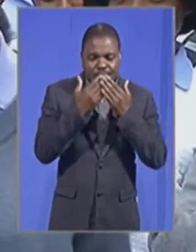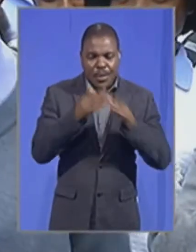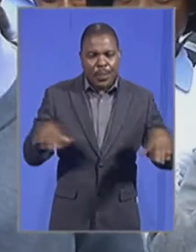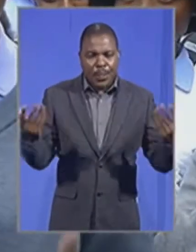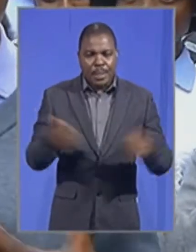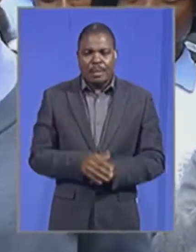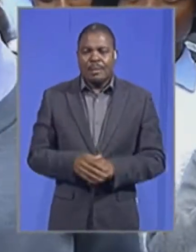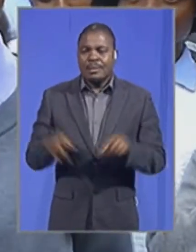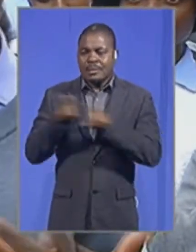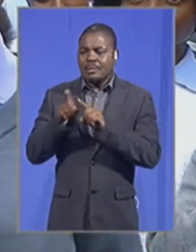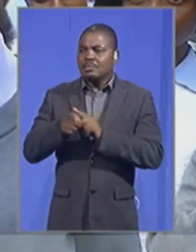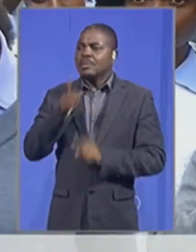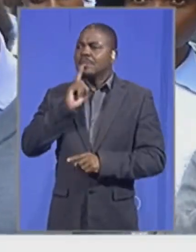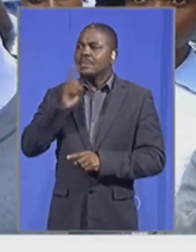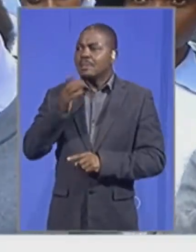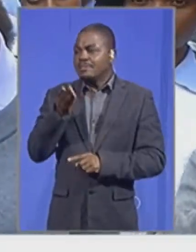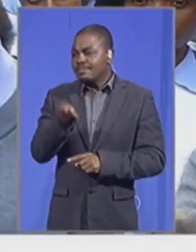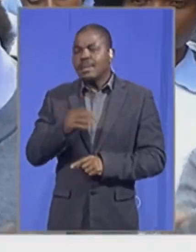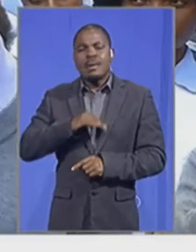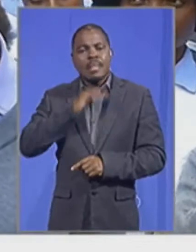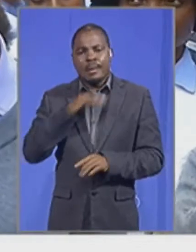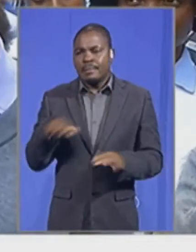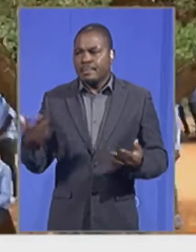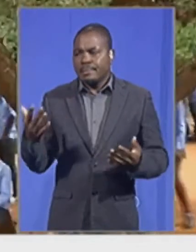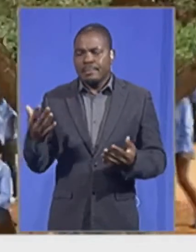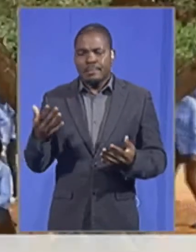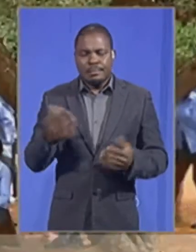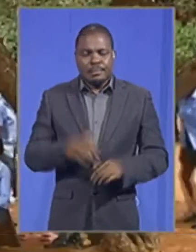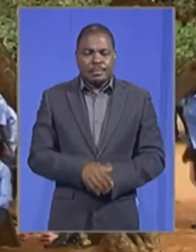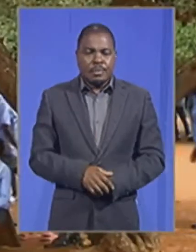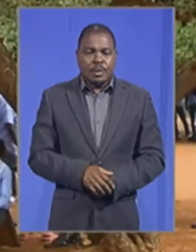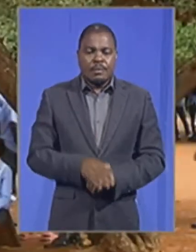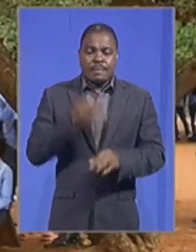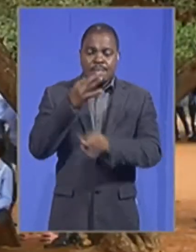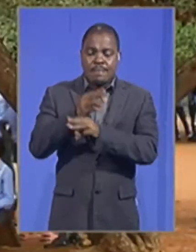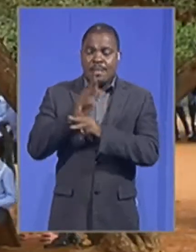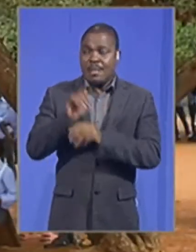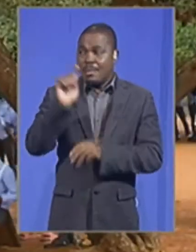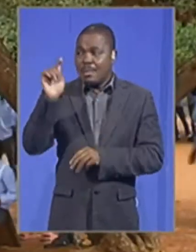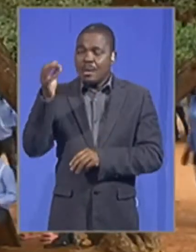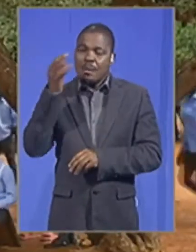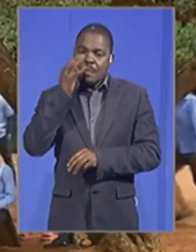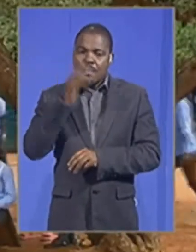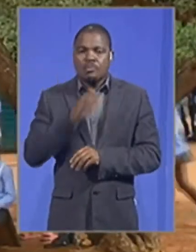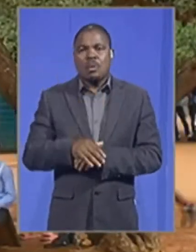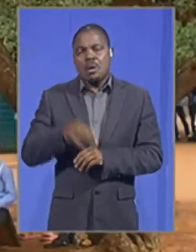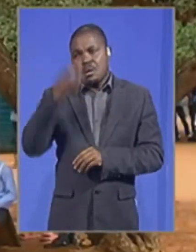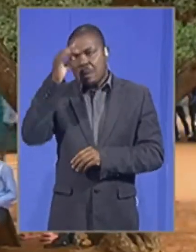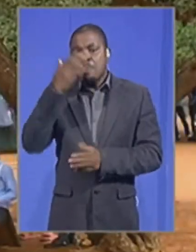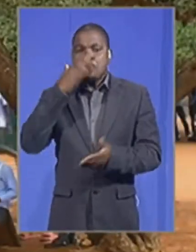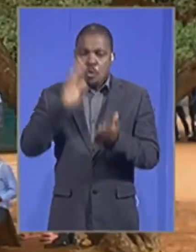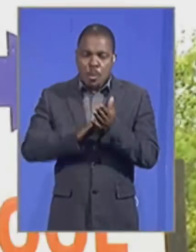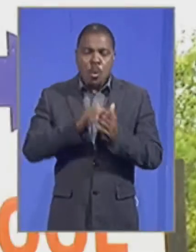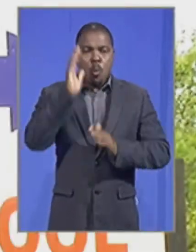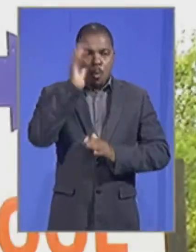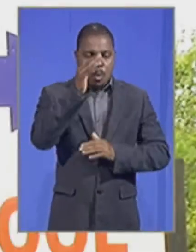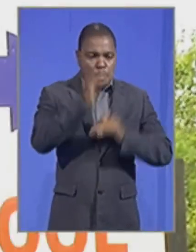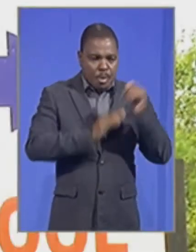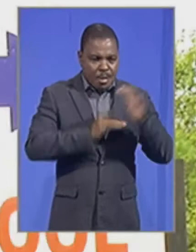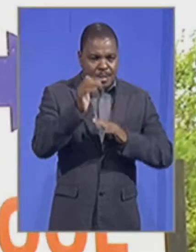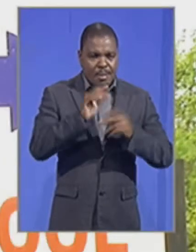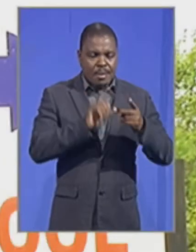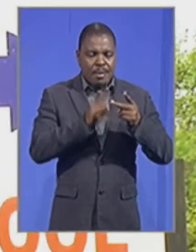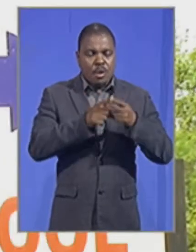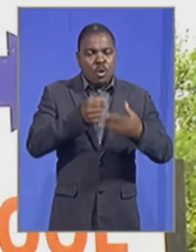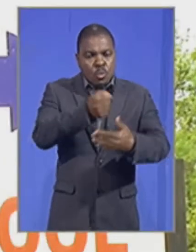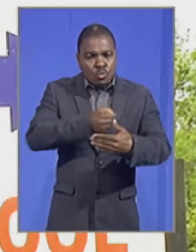teachers, they aren't enough to attend to us. Batswadi ba re ditshepišo tša gore ba tla agelwa diphapoši tše dingwe phapoši ya go